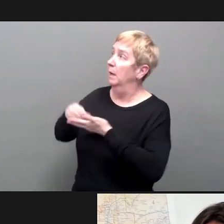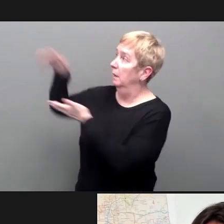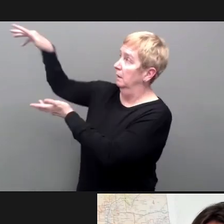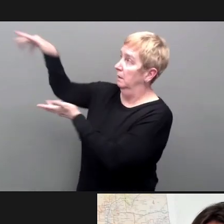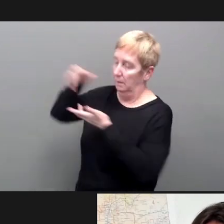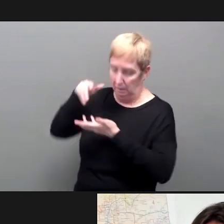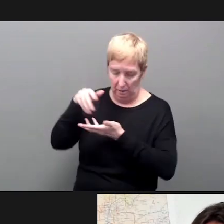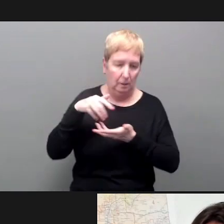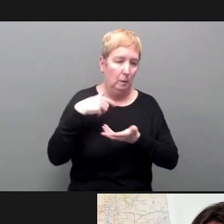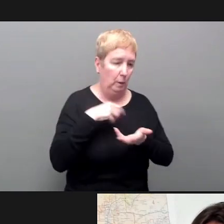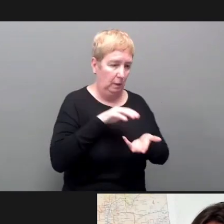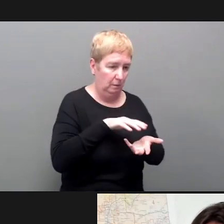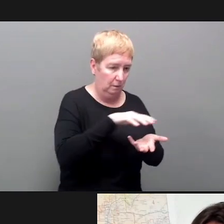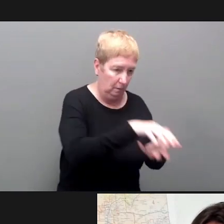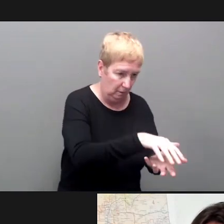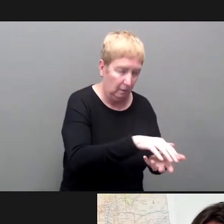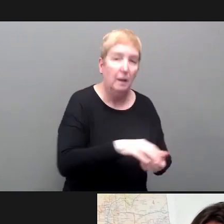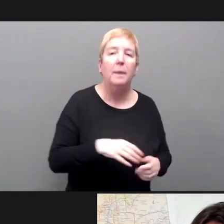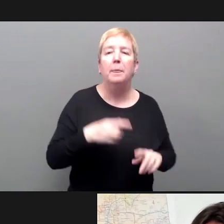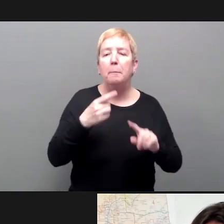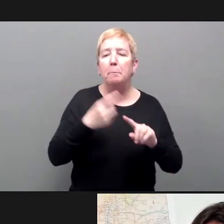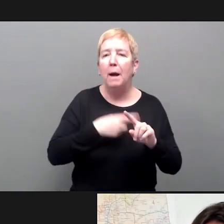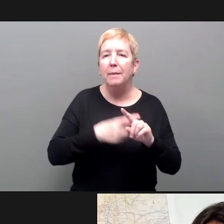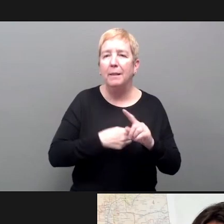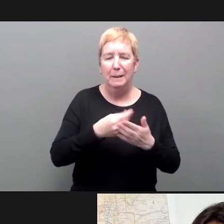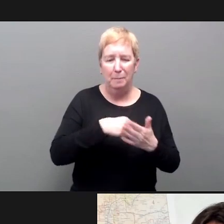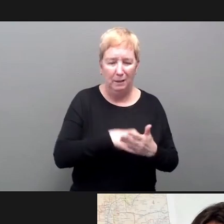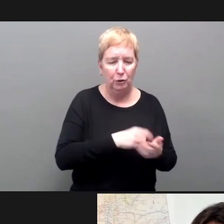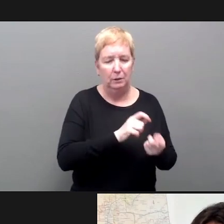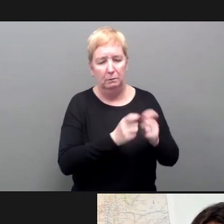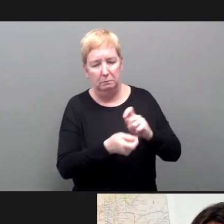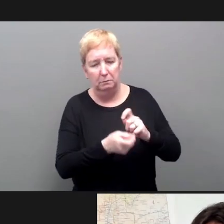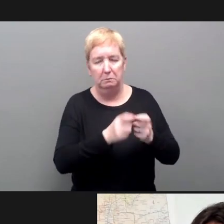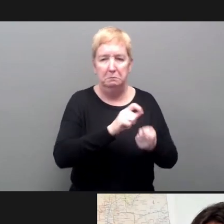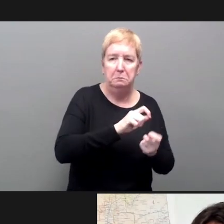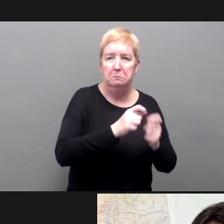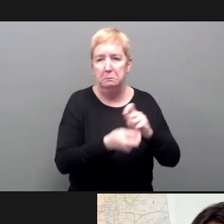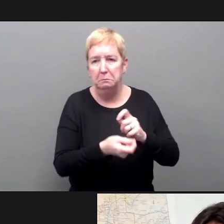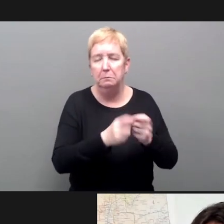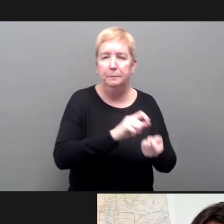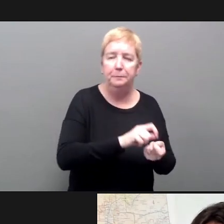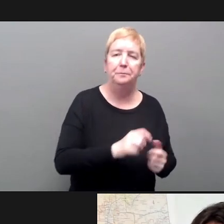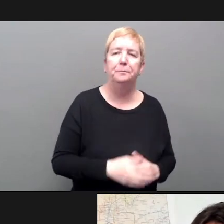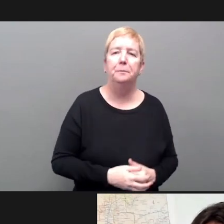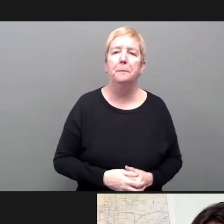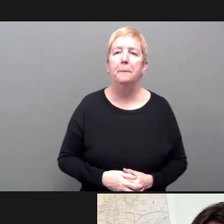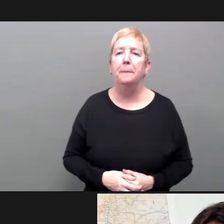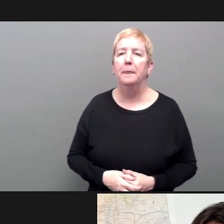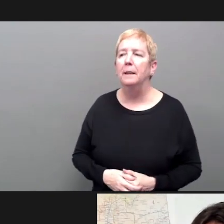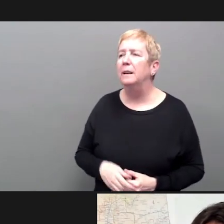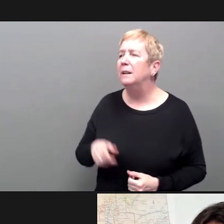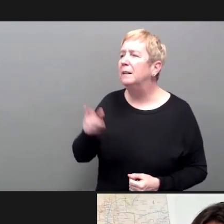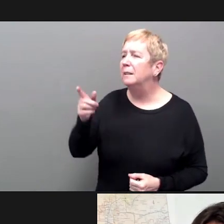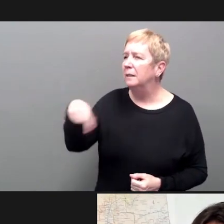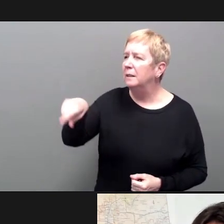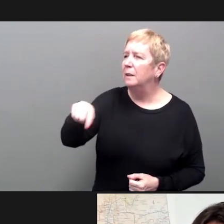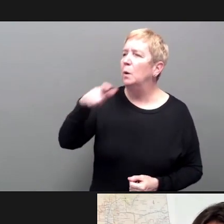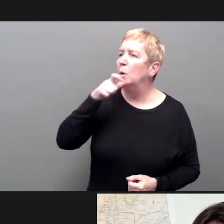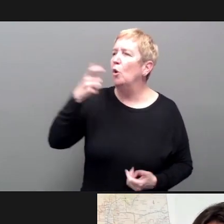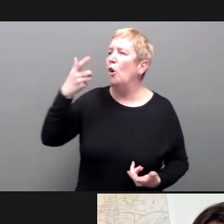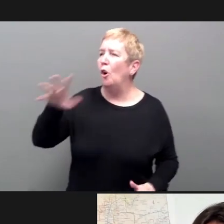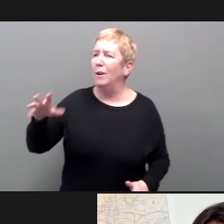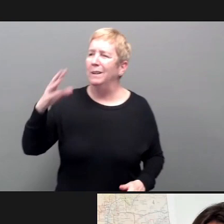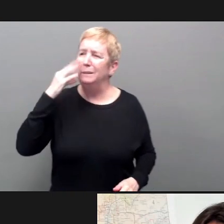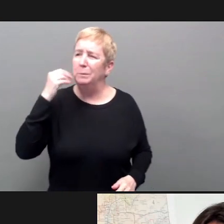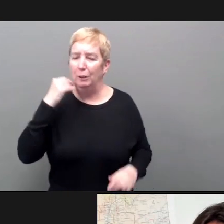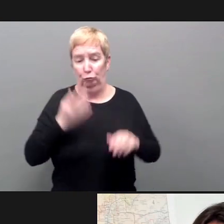And the monthly budget changes from month to month. And I think anyone who's ever run anything of any size knows